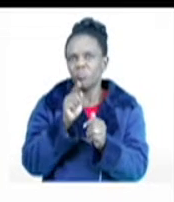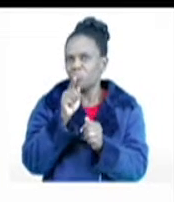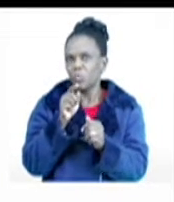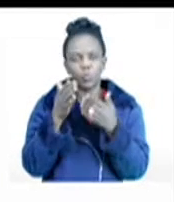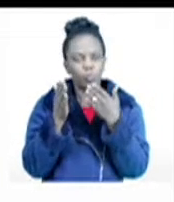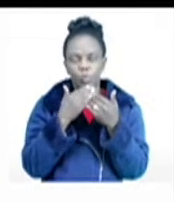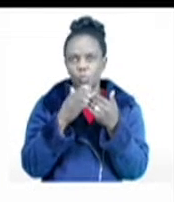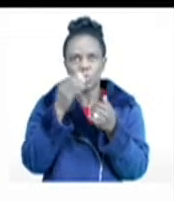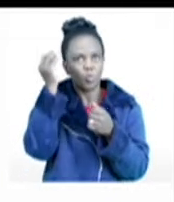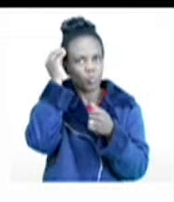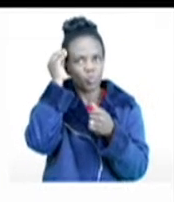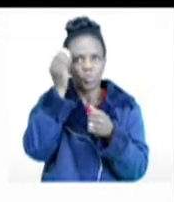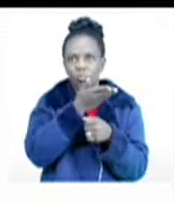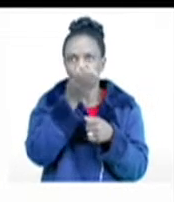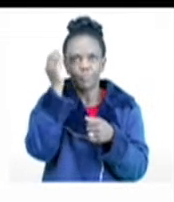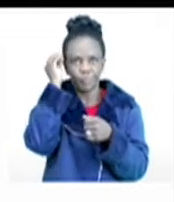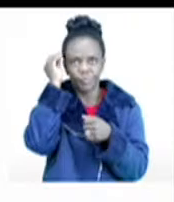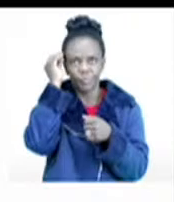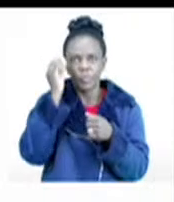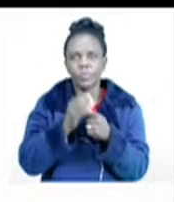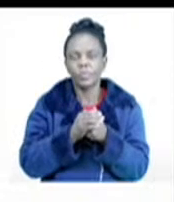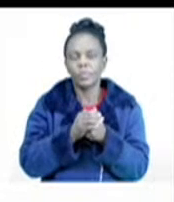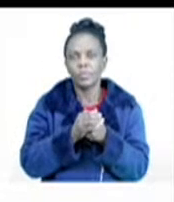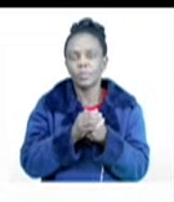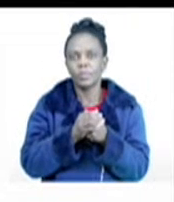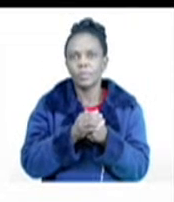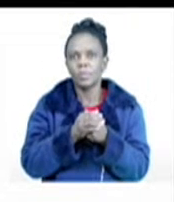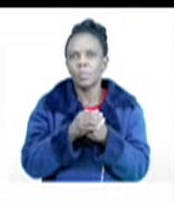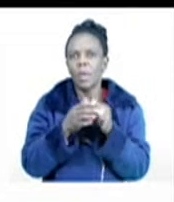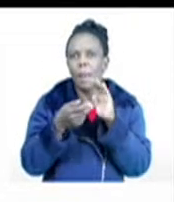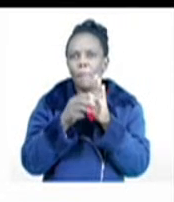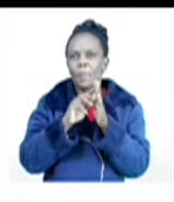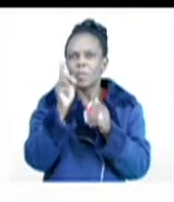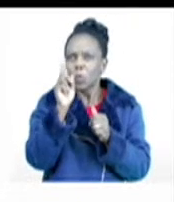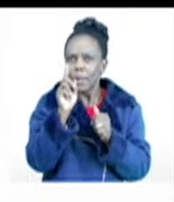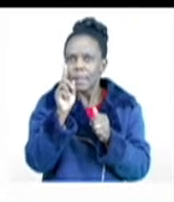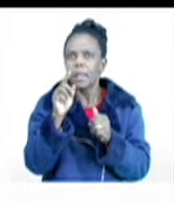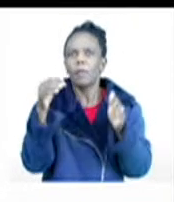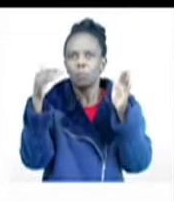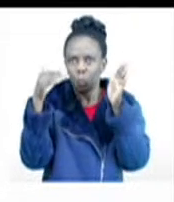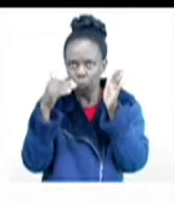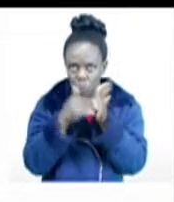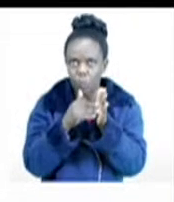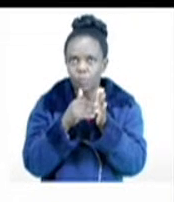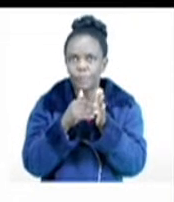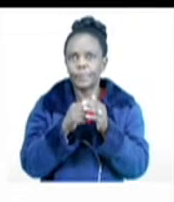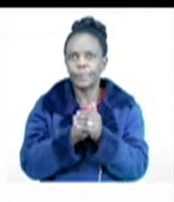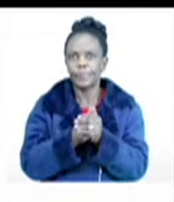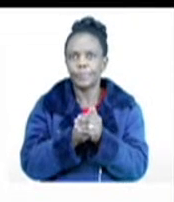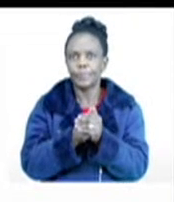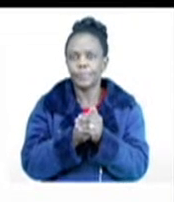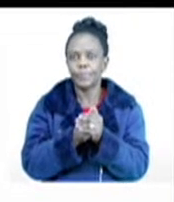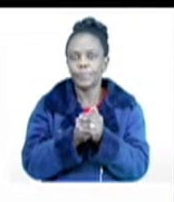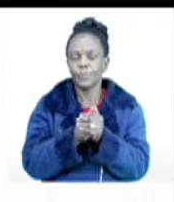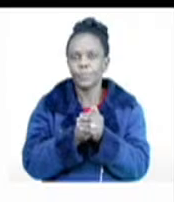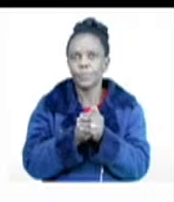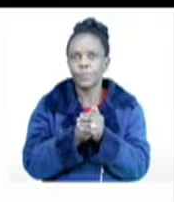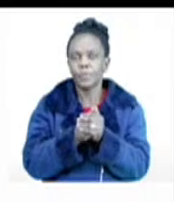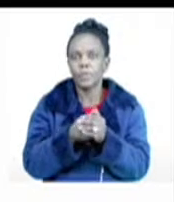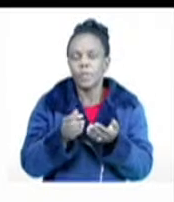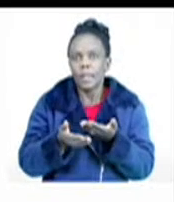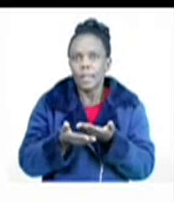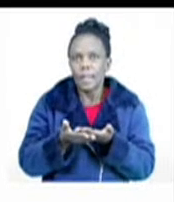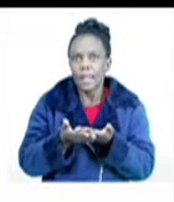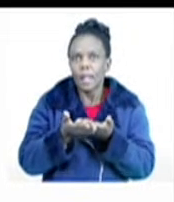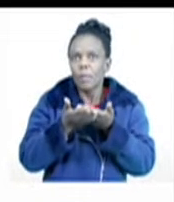it everywhere. This road sign is the stop sign, and the stop sign can help us